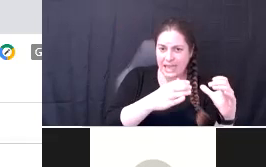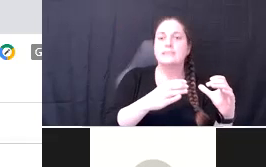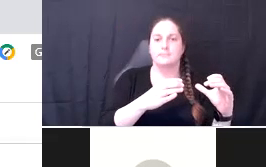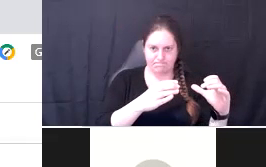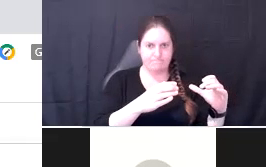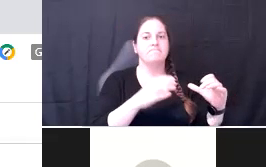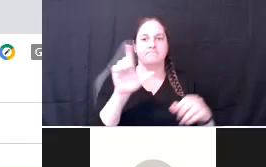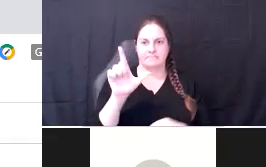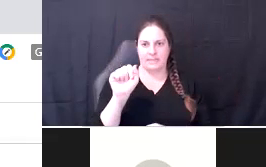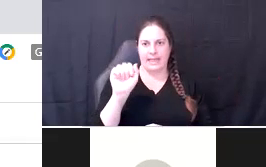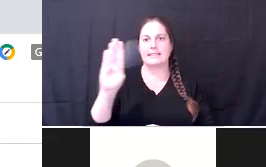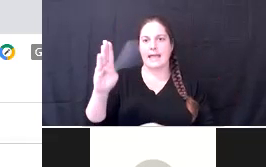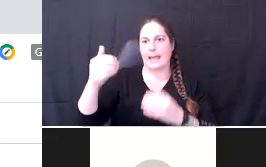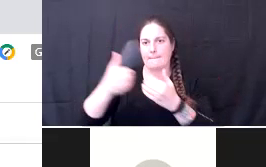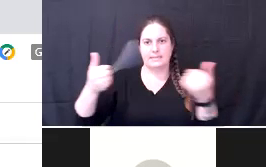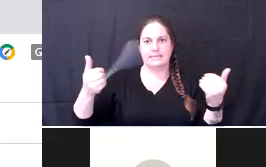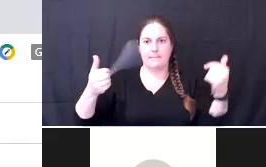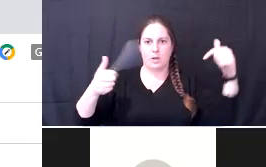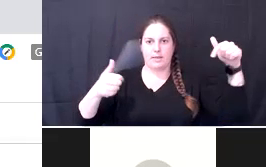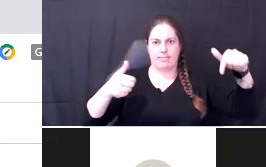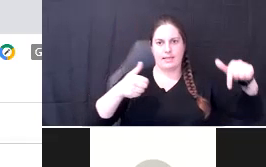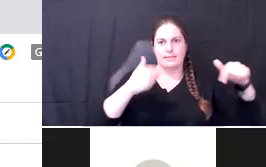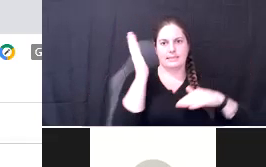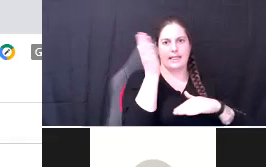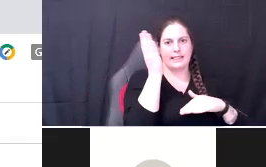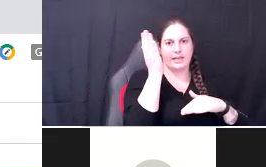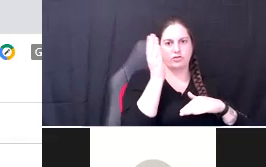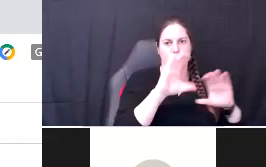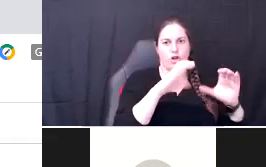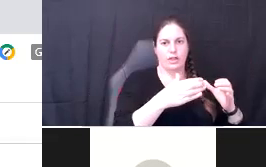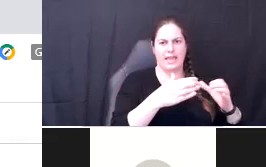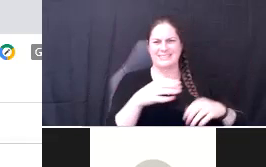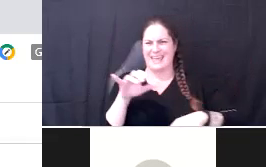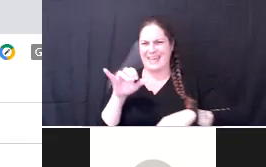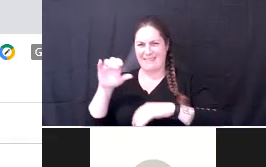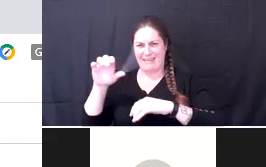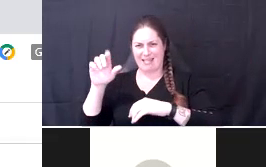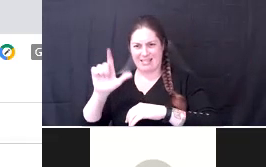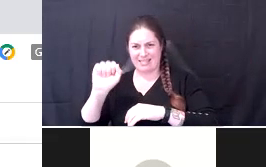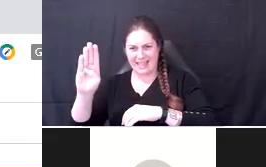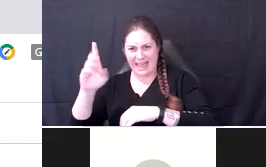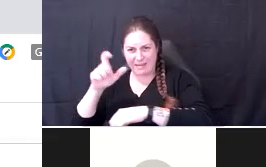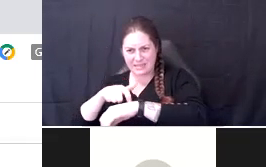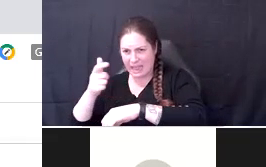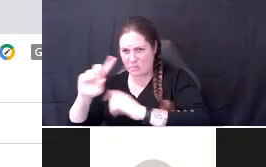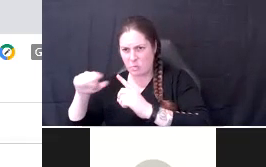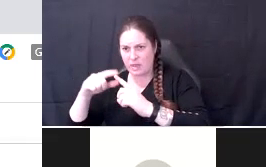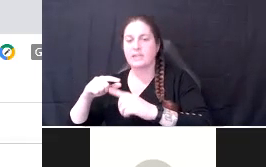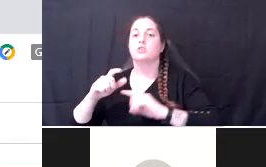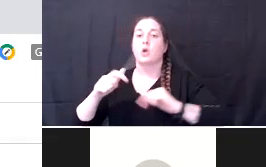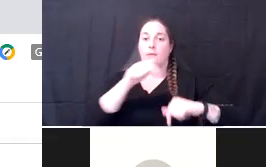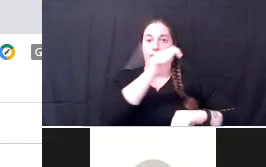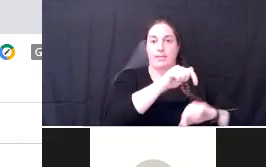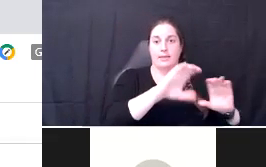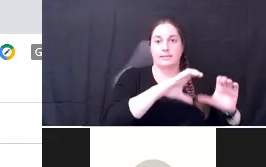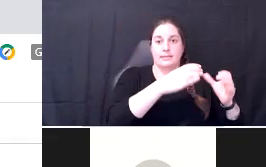class that you have to log into. And that time is what time? That time, this class ends at 6:45. The lab